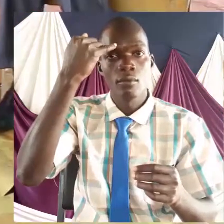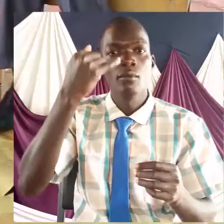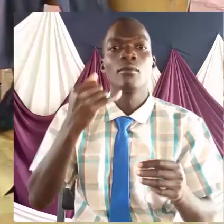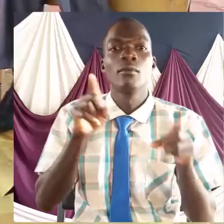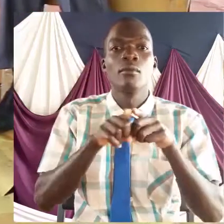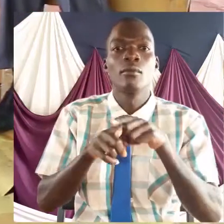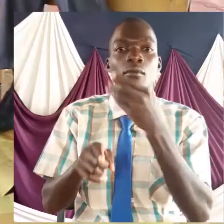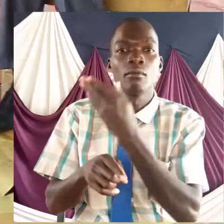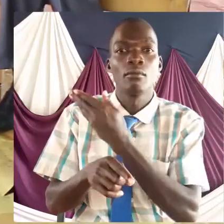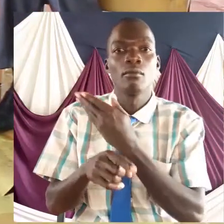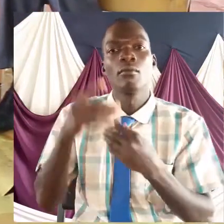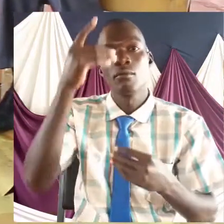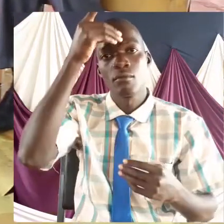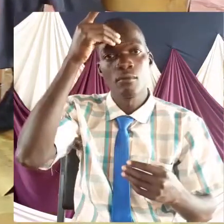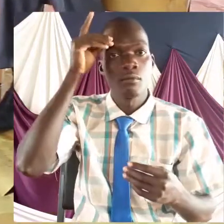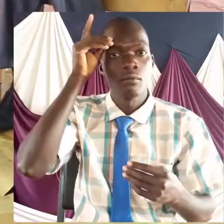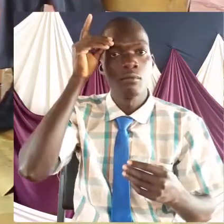Our sister and brother.